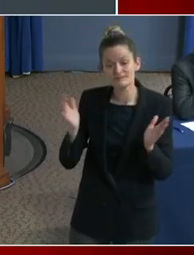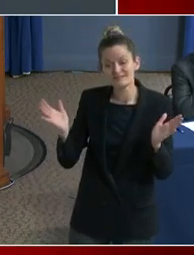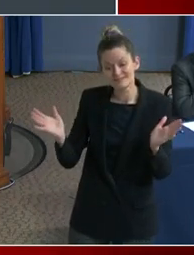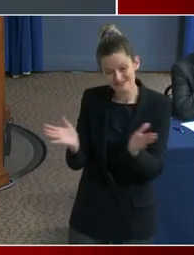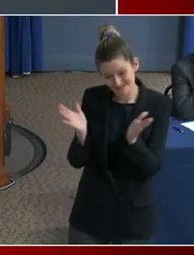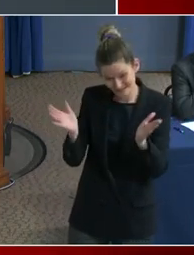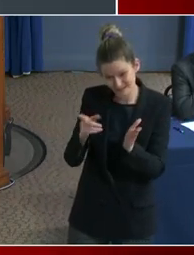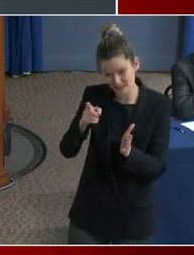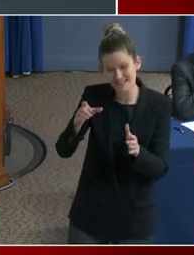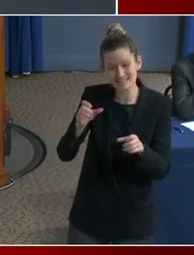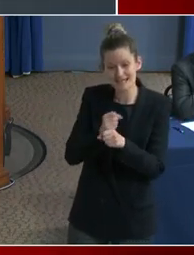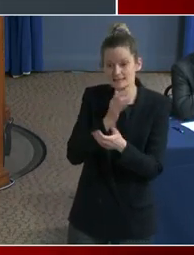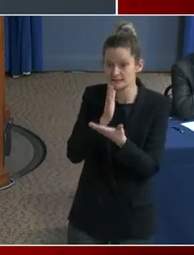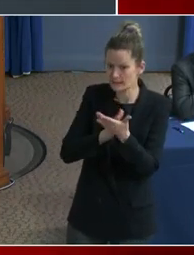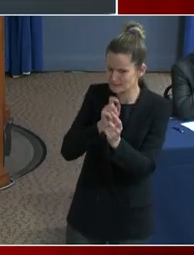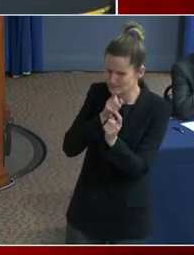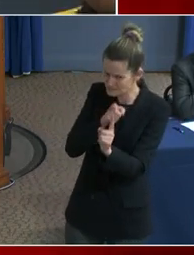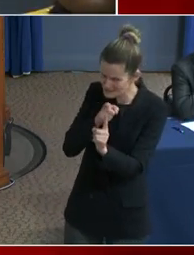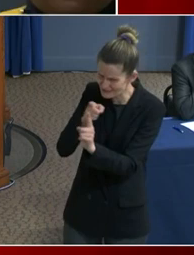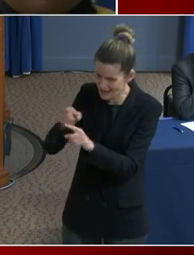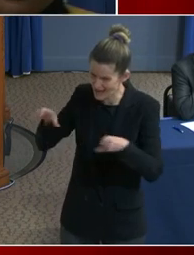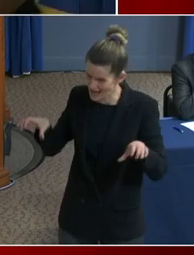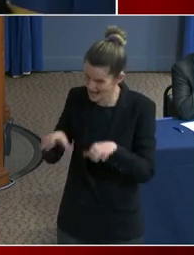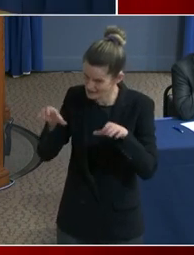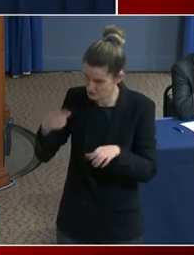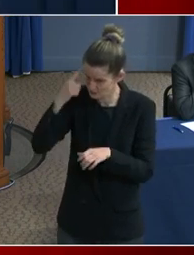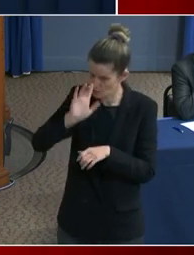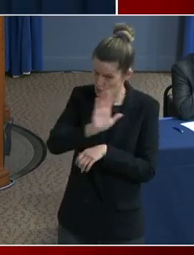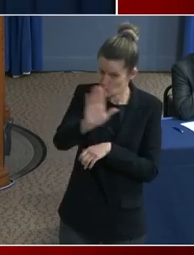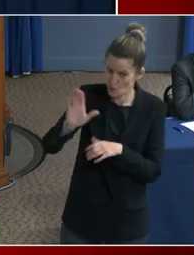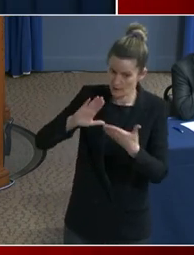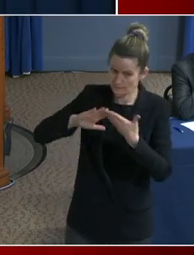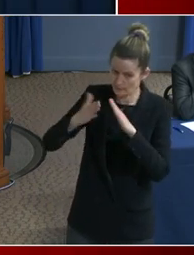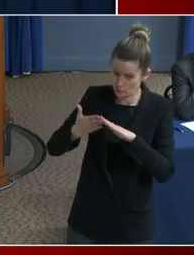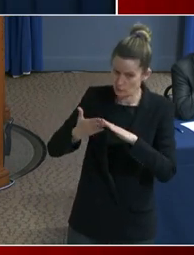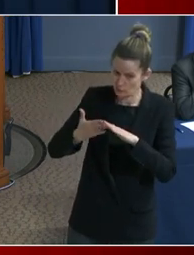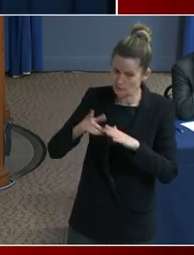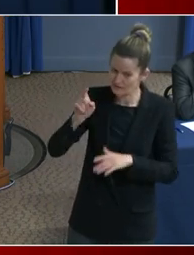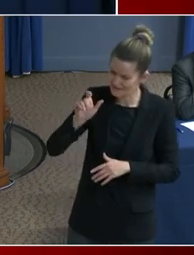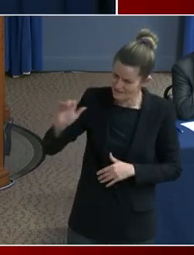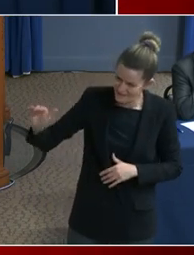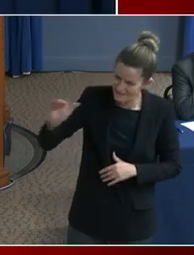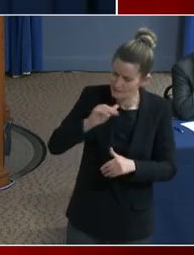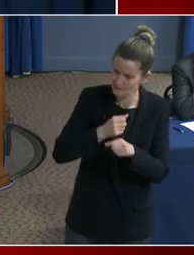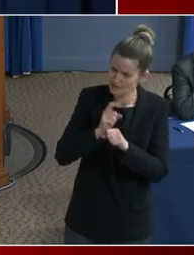because the conditions in our community suggest that you should in order for you to be safe.